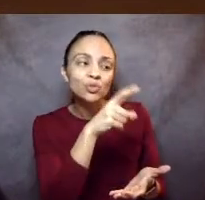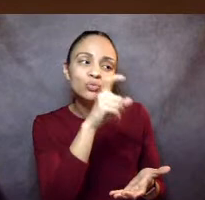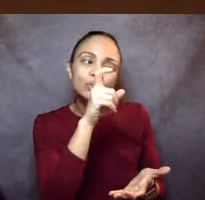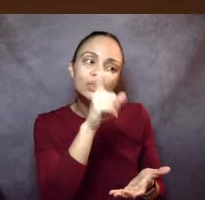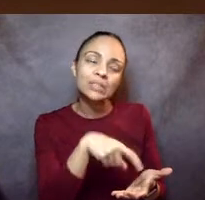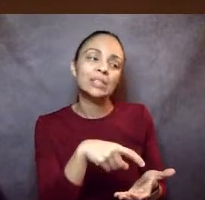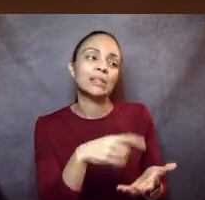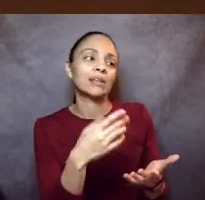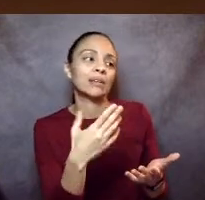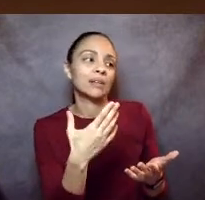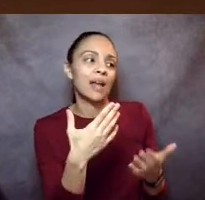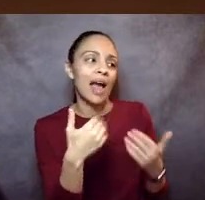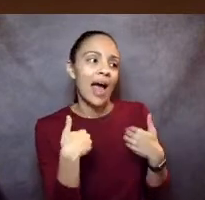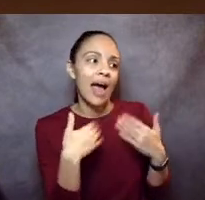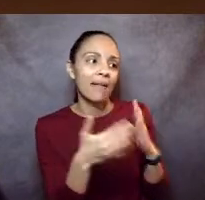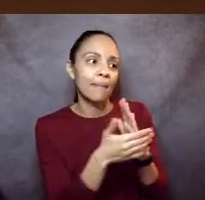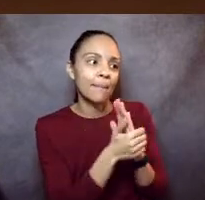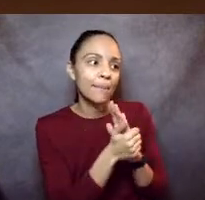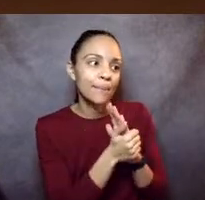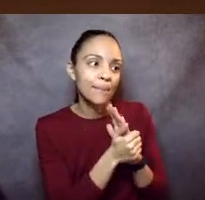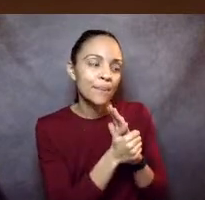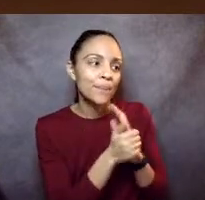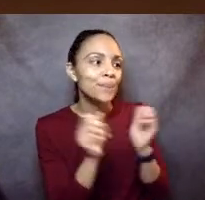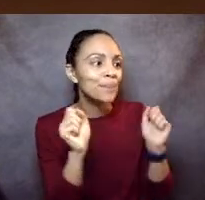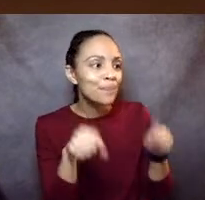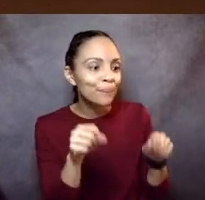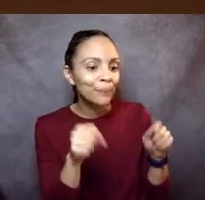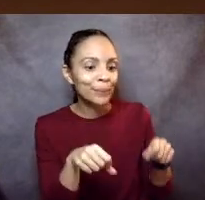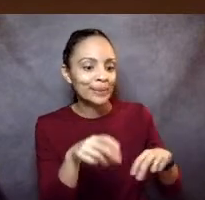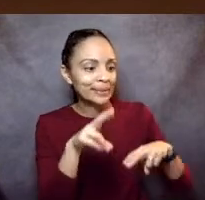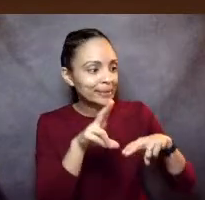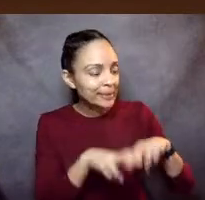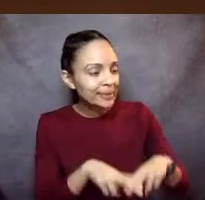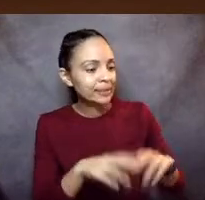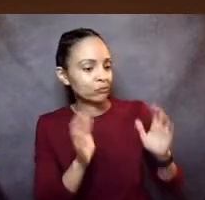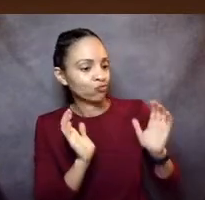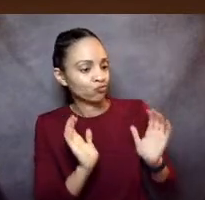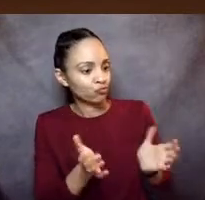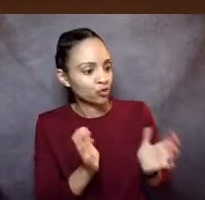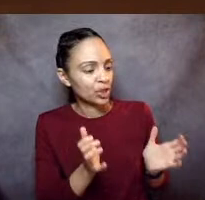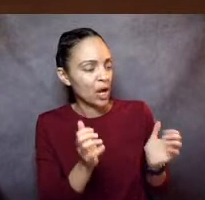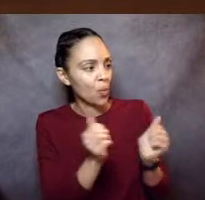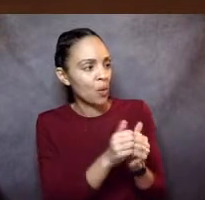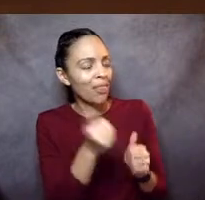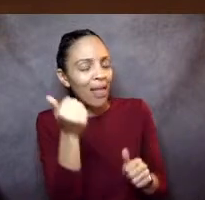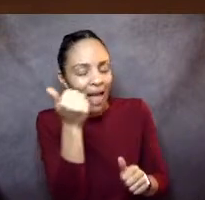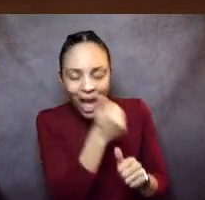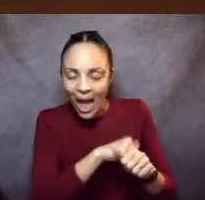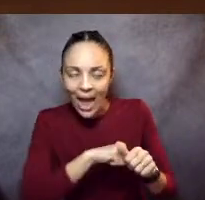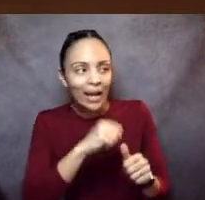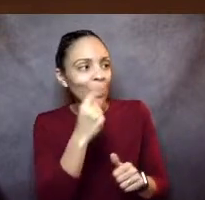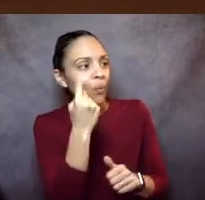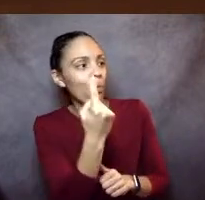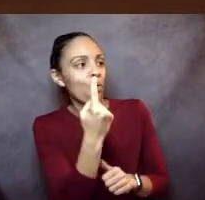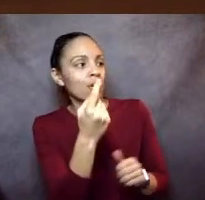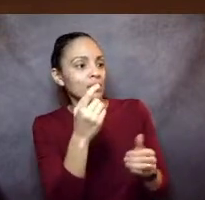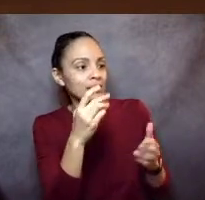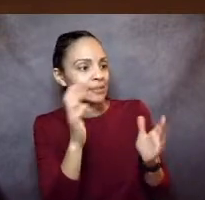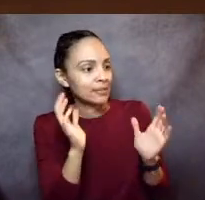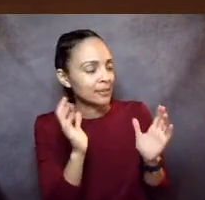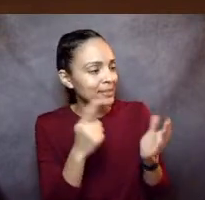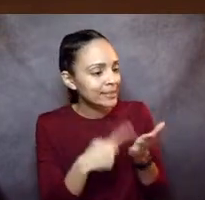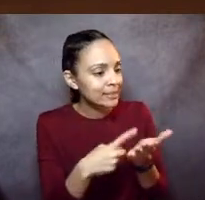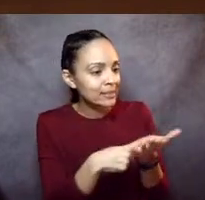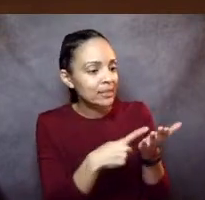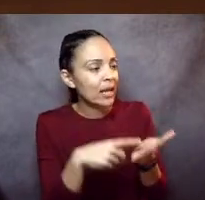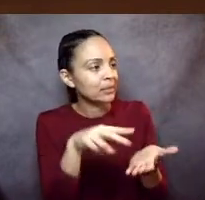any human being who needs to know something about dance, because the future for your generation